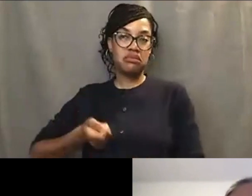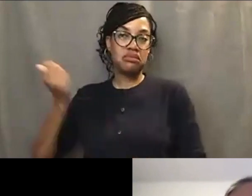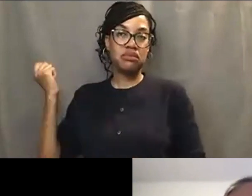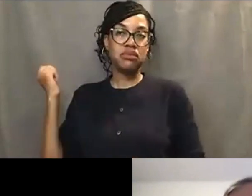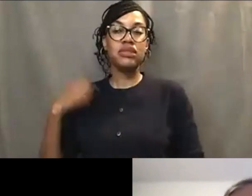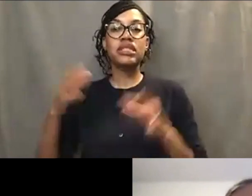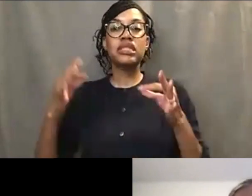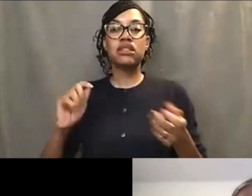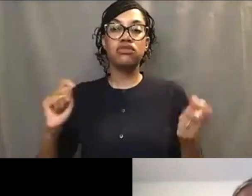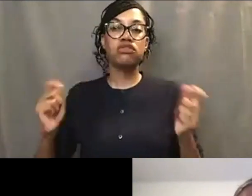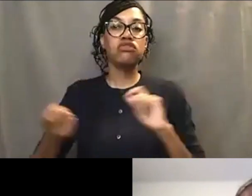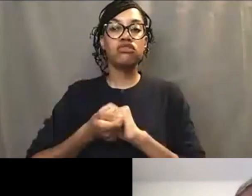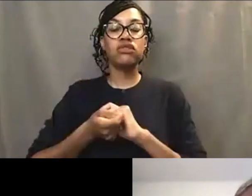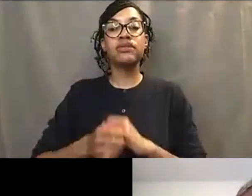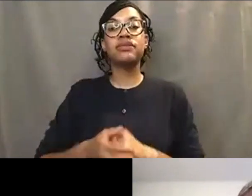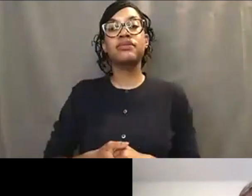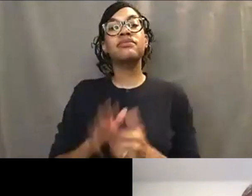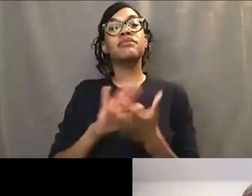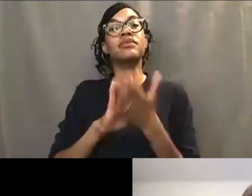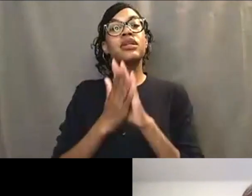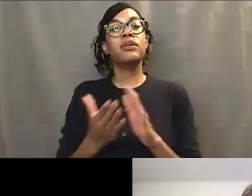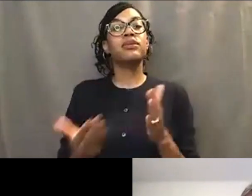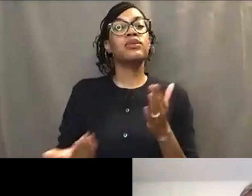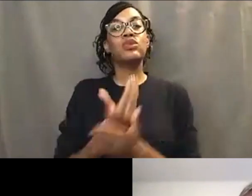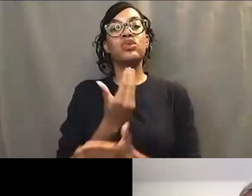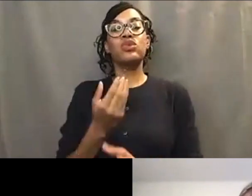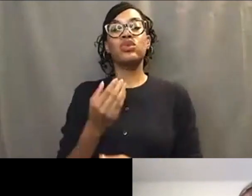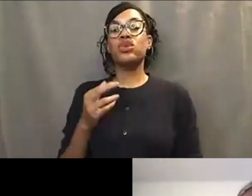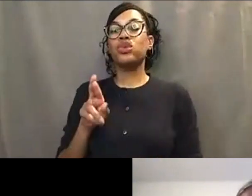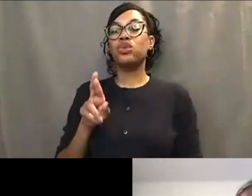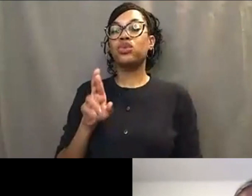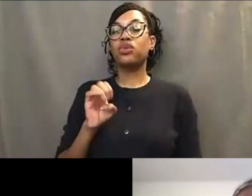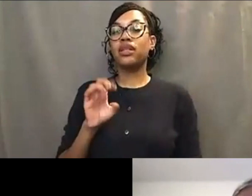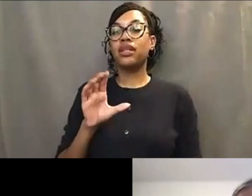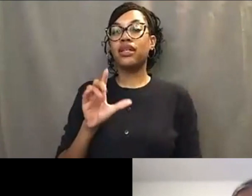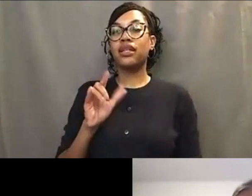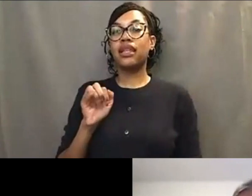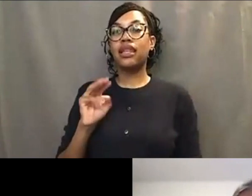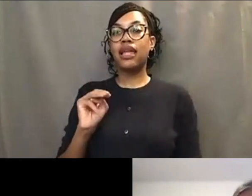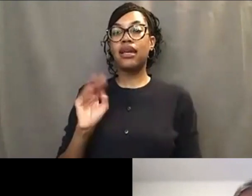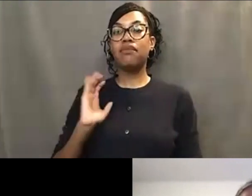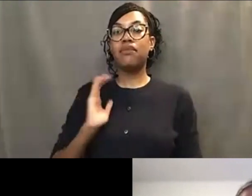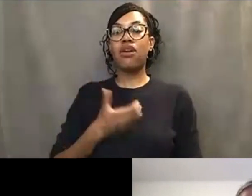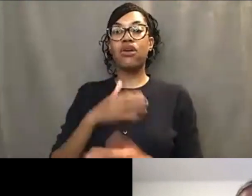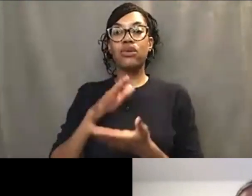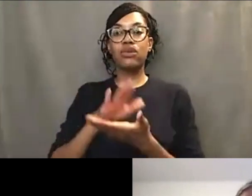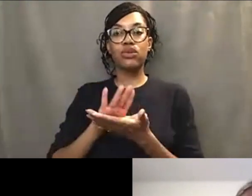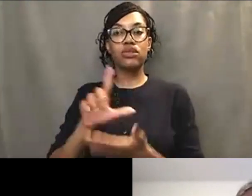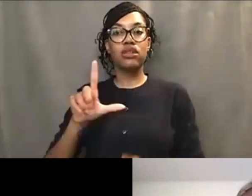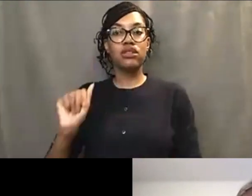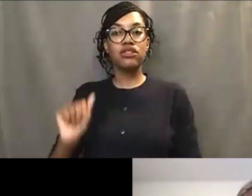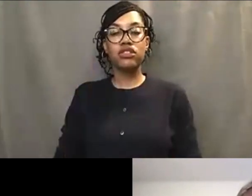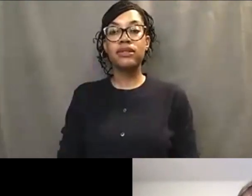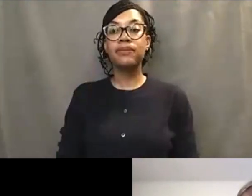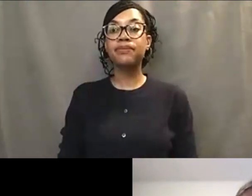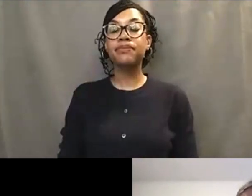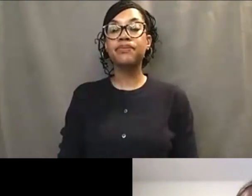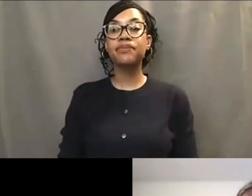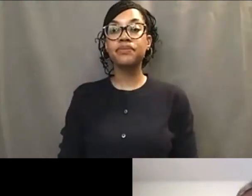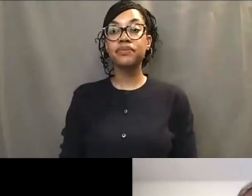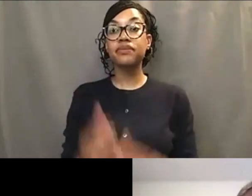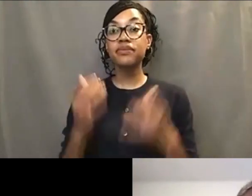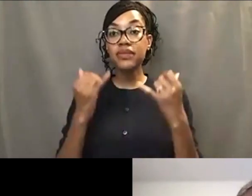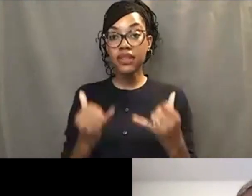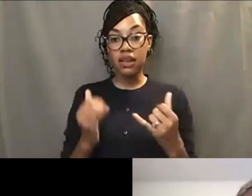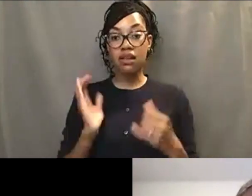Angeles. So the community organizing work that rank and file members and our new leadership centered served as